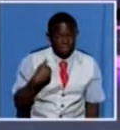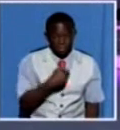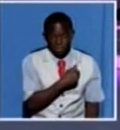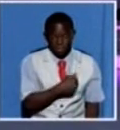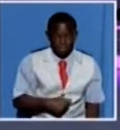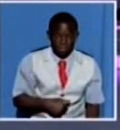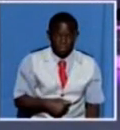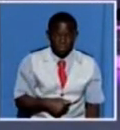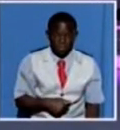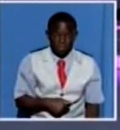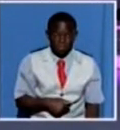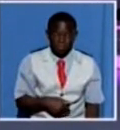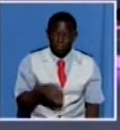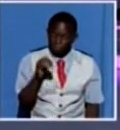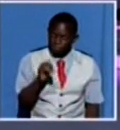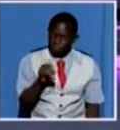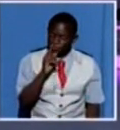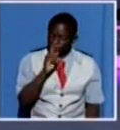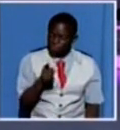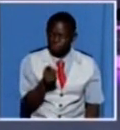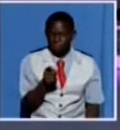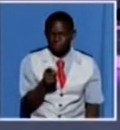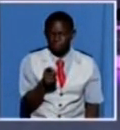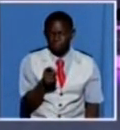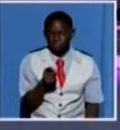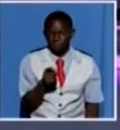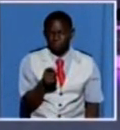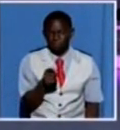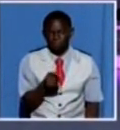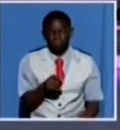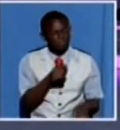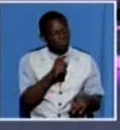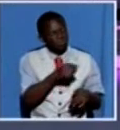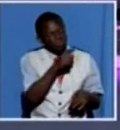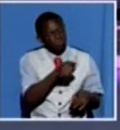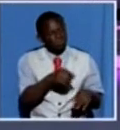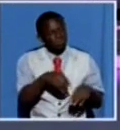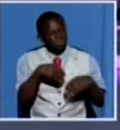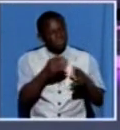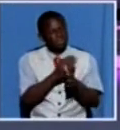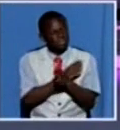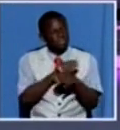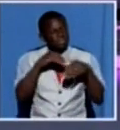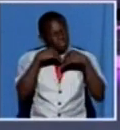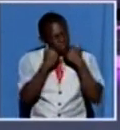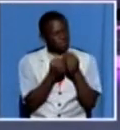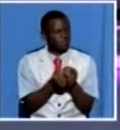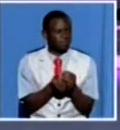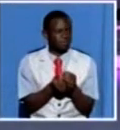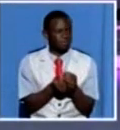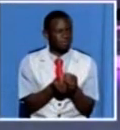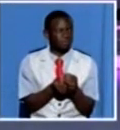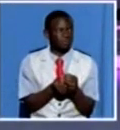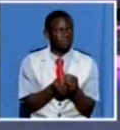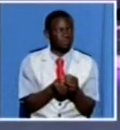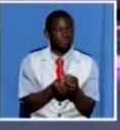man. That is a fact. I have You're evidence. not just embarrassing the Zambians here. Come on. I have evidence. I'm minister. I have evidence, and some